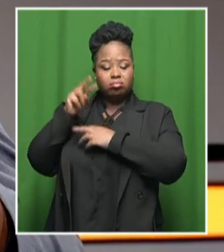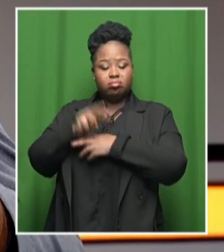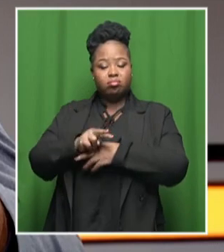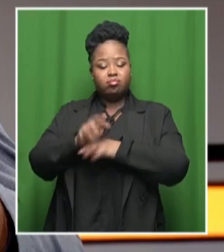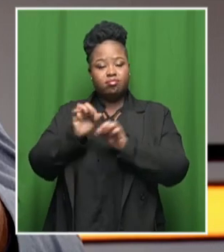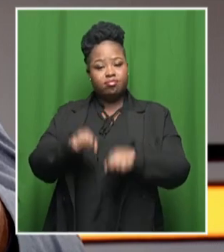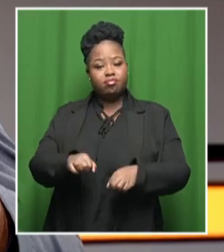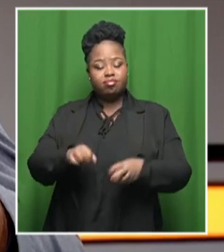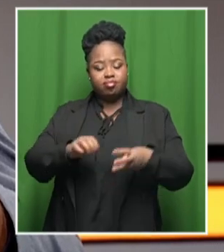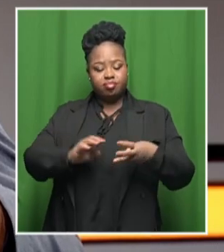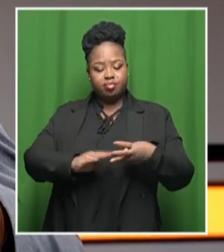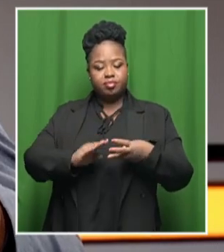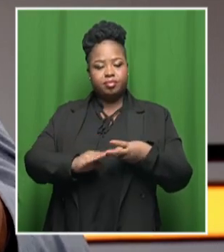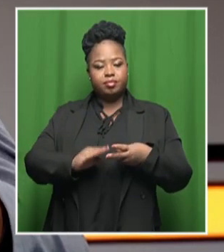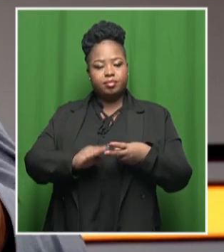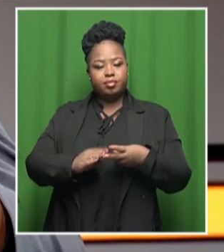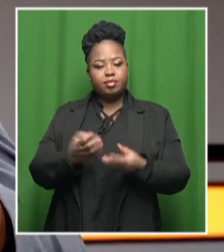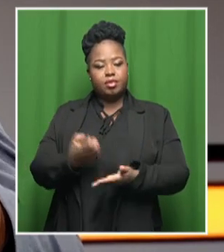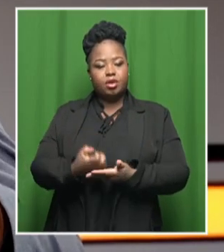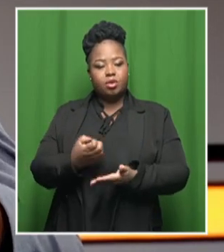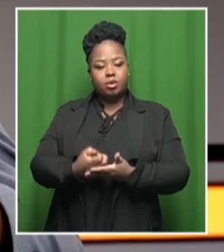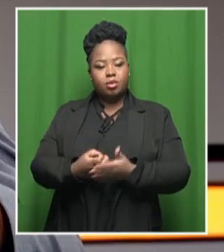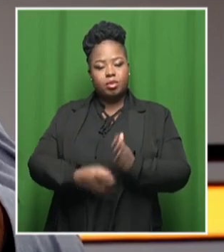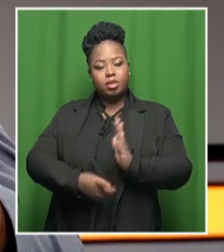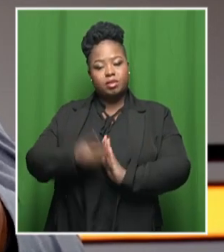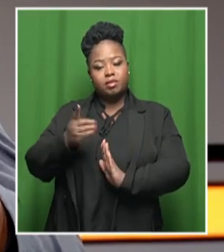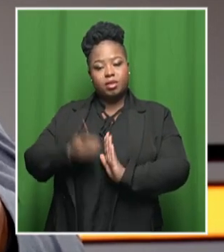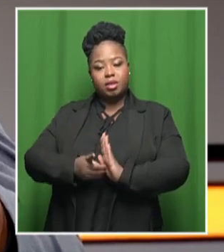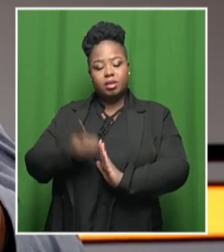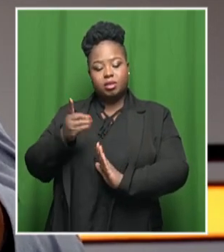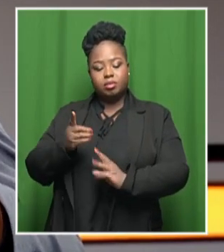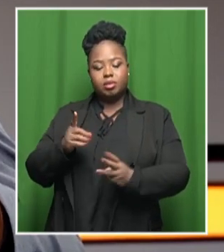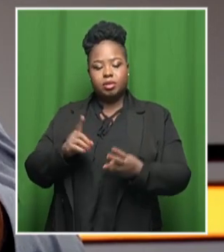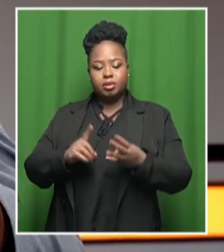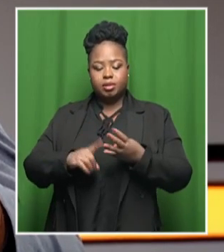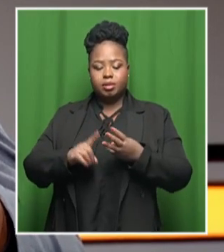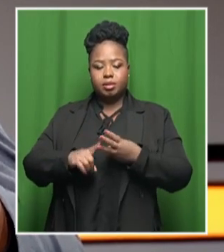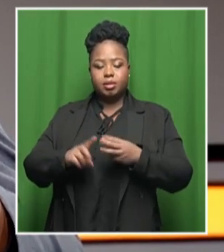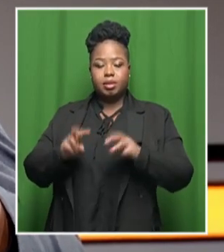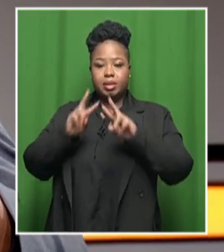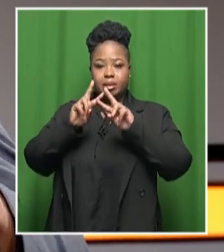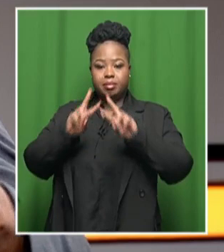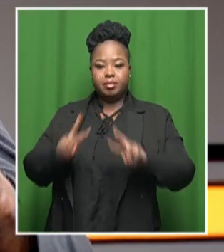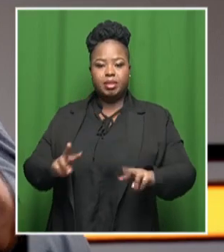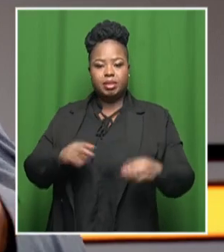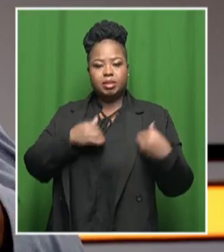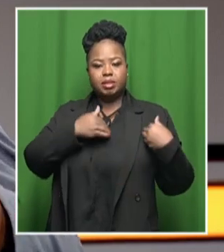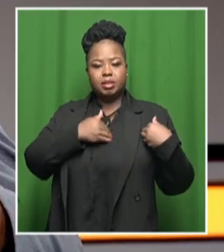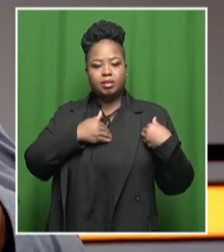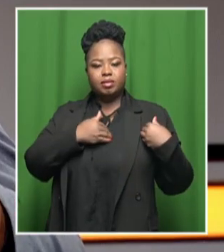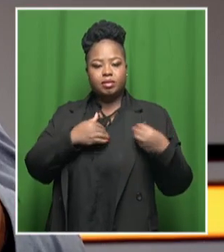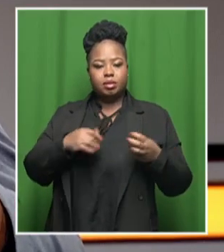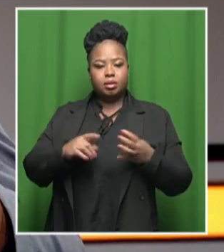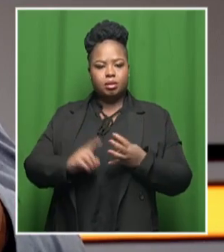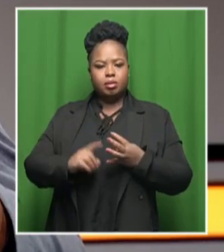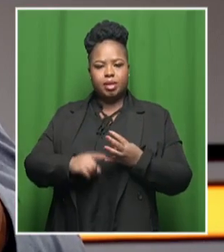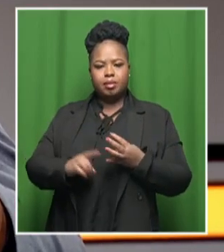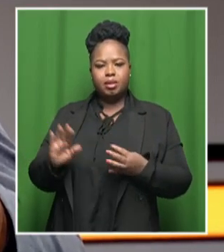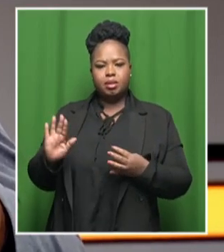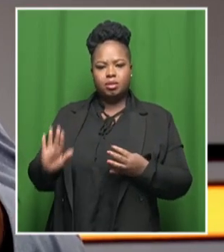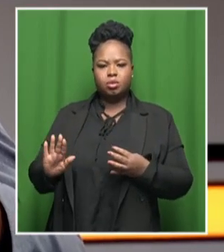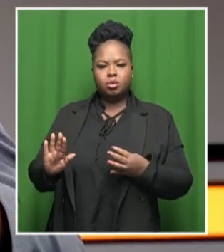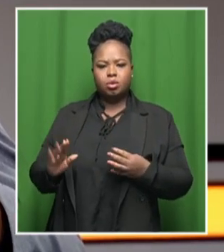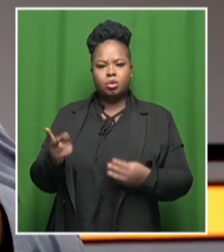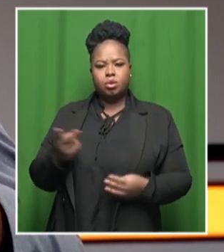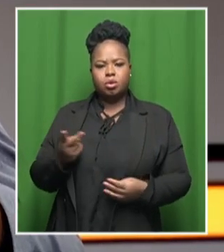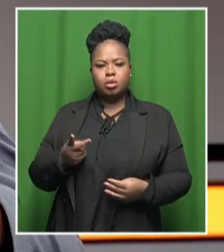challenges of economic development, challenges of peace and security, and of course, cultural issues, as